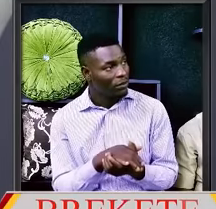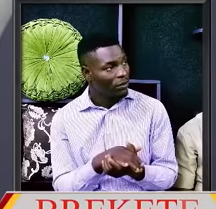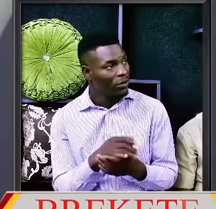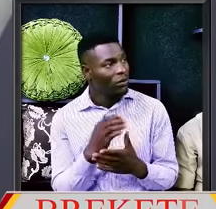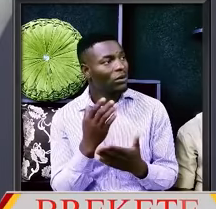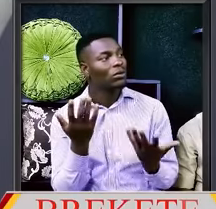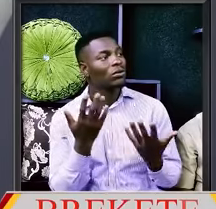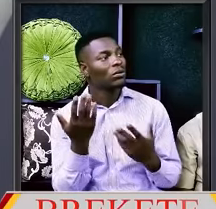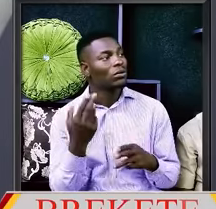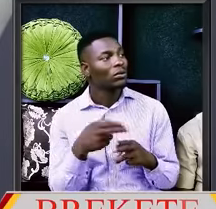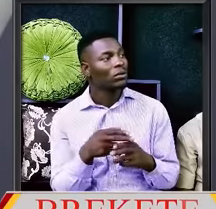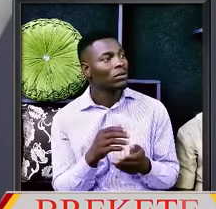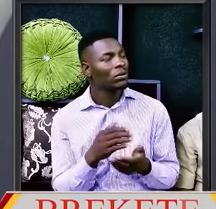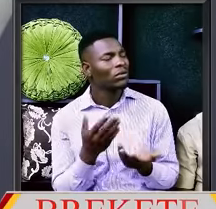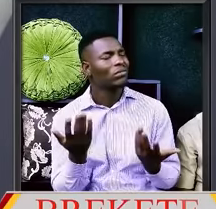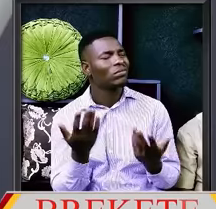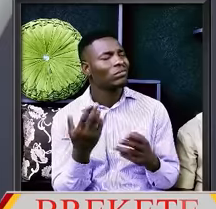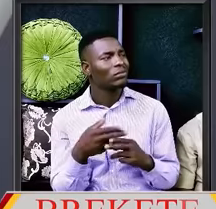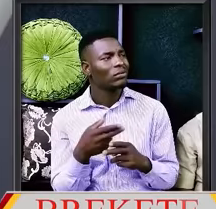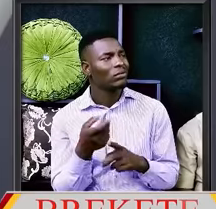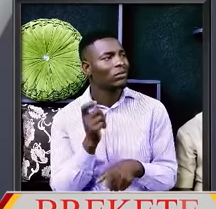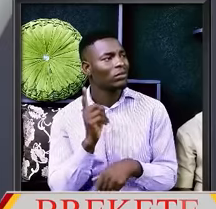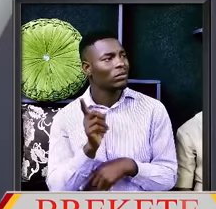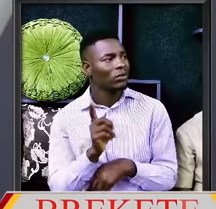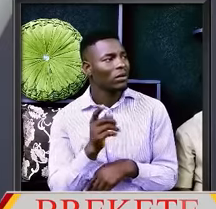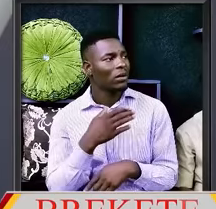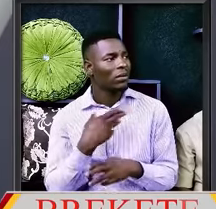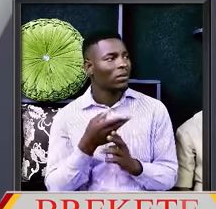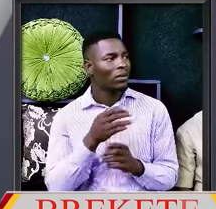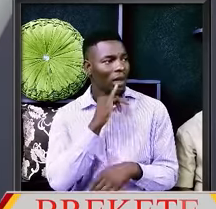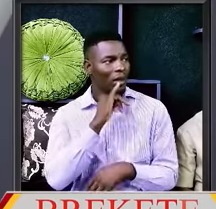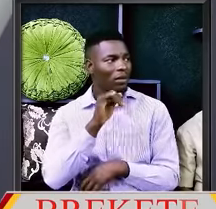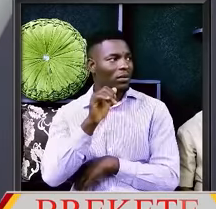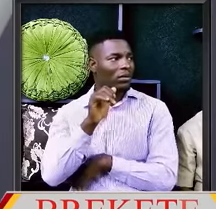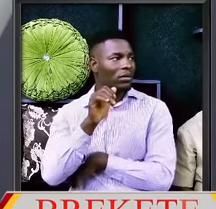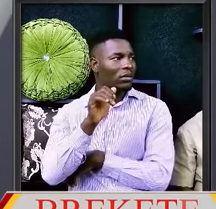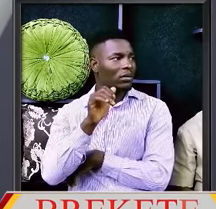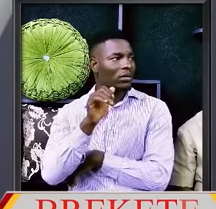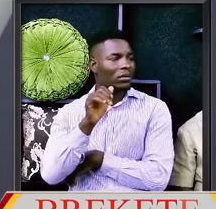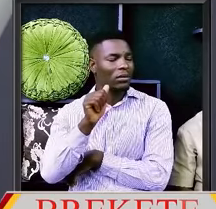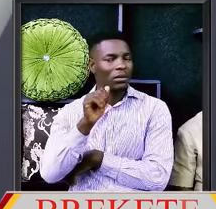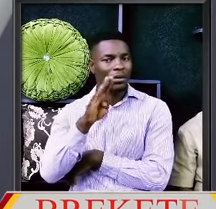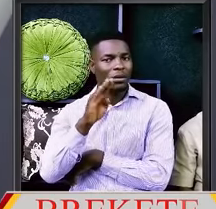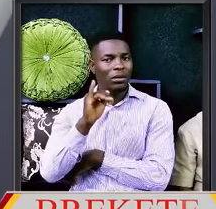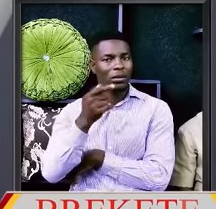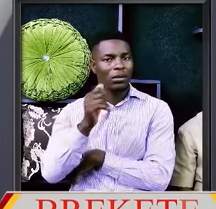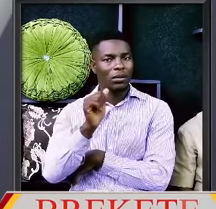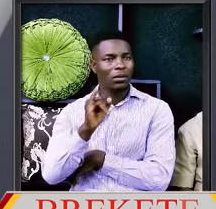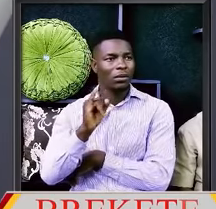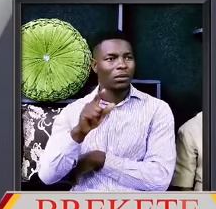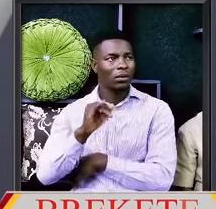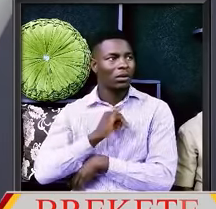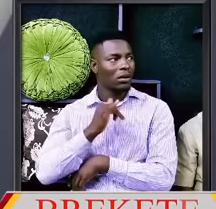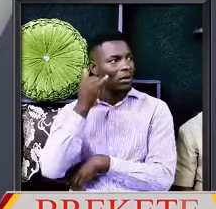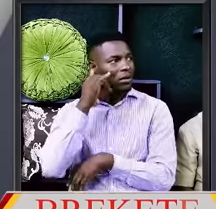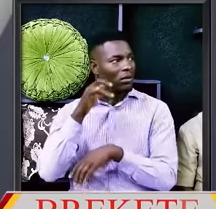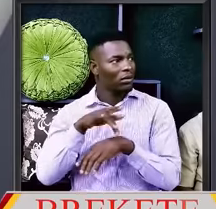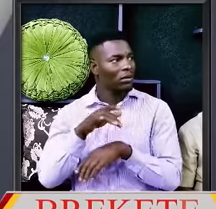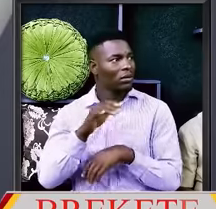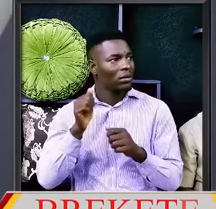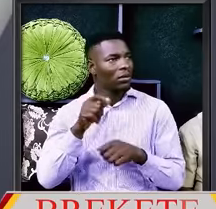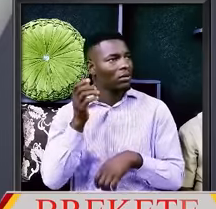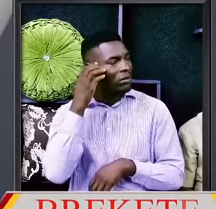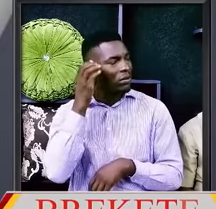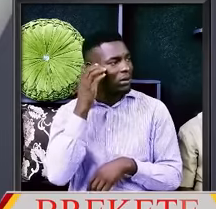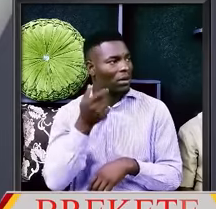morning. What is your name? Can you hear me now? Yeah, my name is Abiket. I called earlier. Mm. And the network was kind of bad. Can you hear